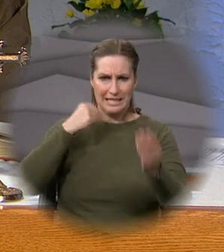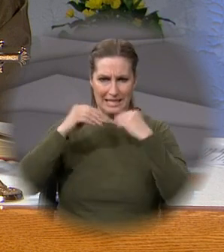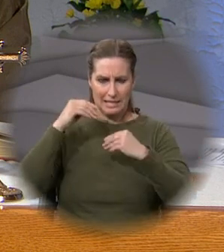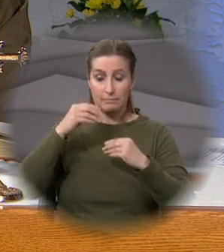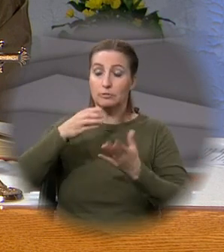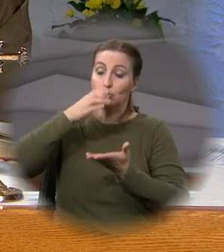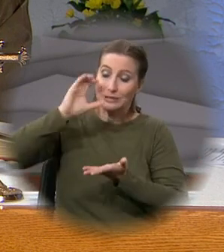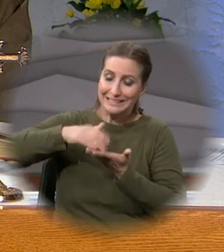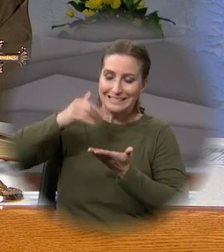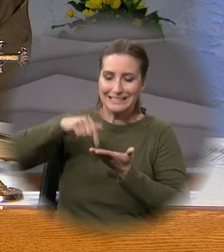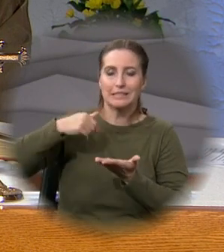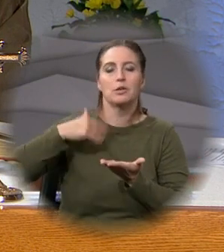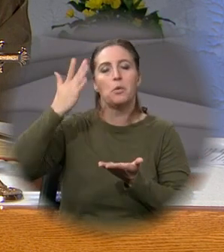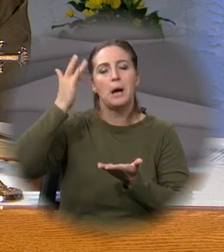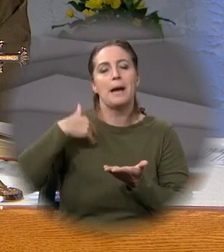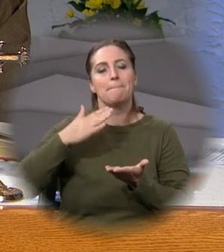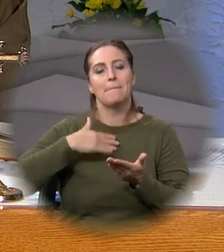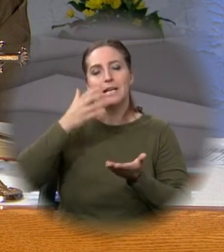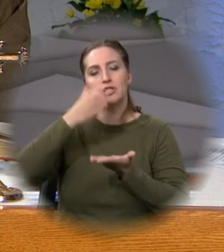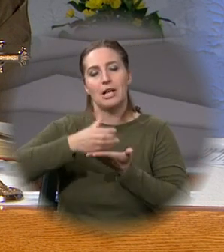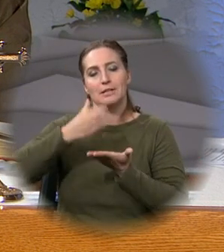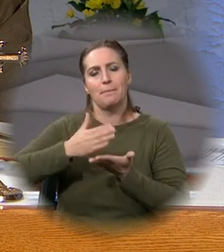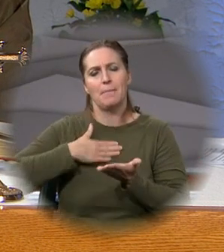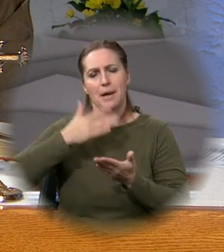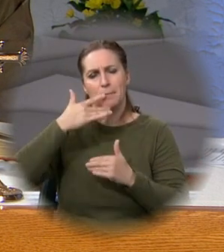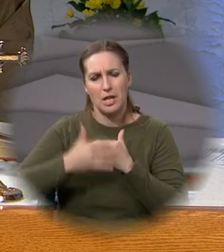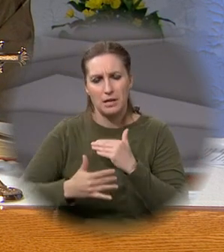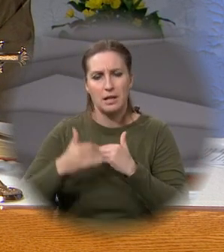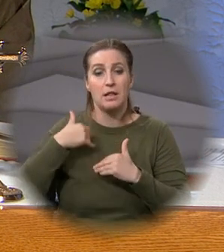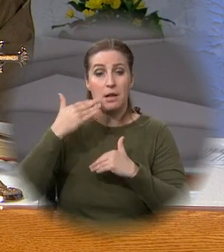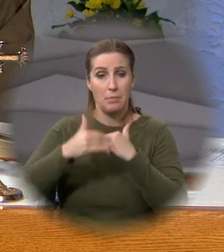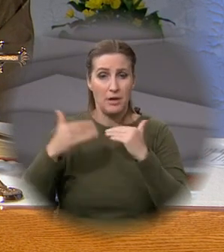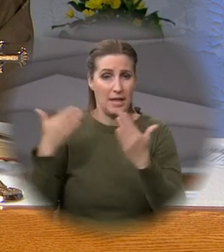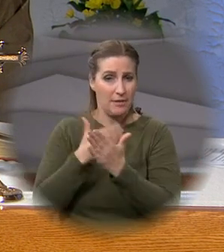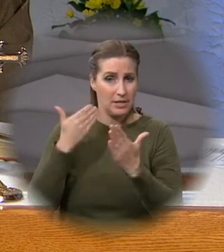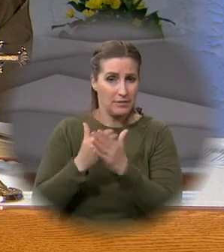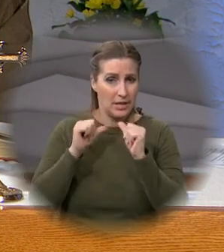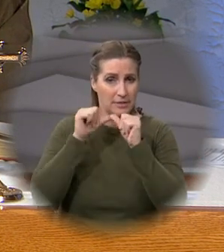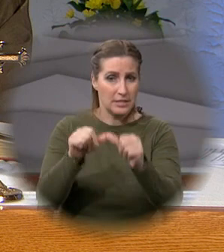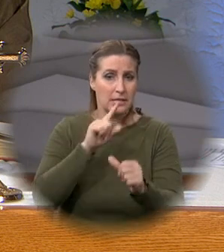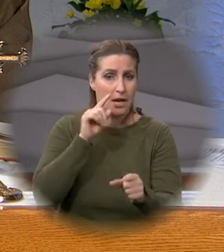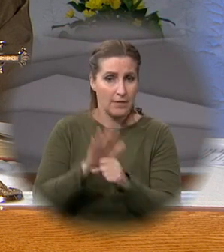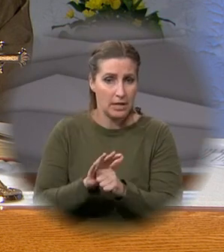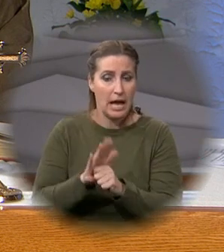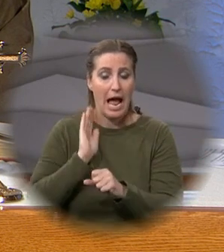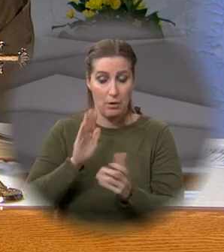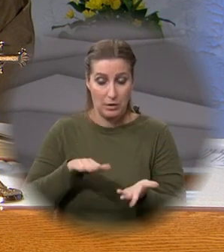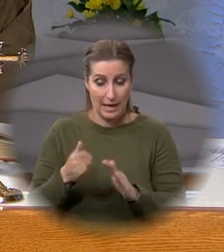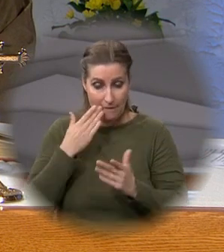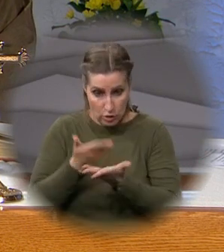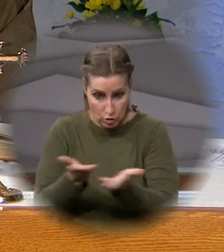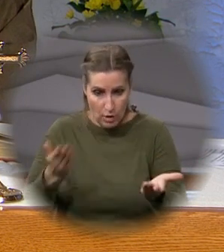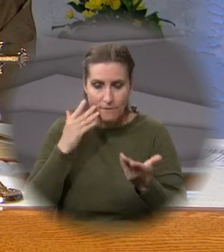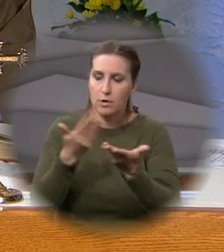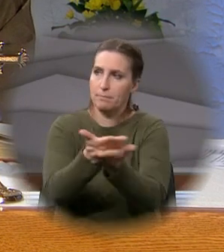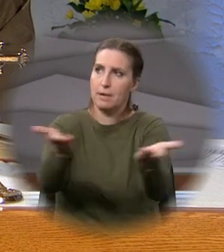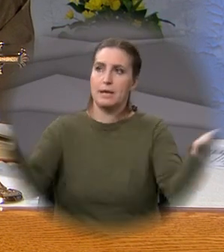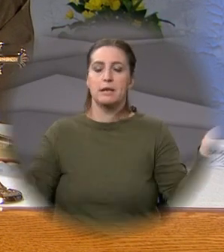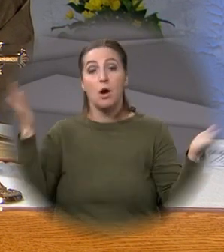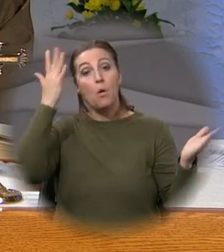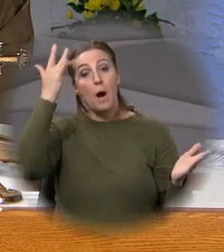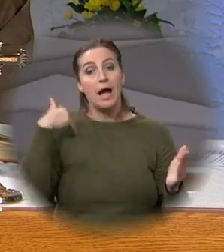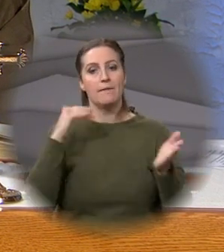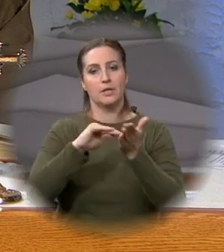you, and drink from it, for this is the chalice of my blood, the blood of the new and eternal covenant, which will be poured out for you and for